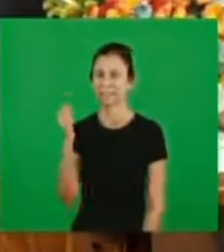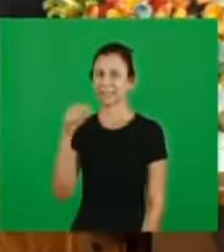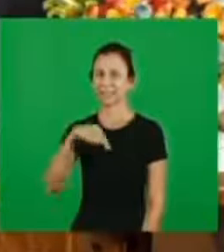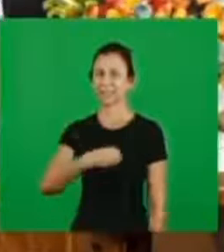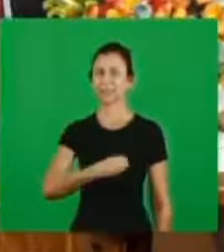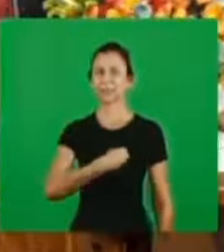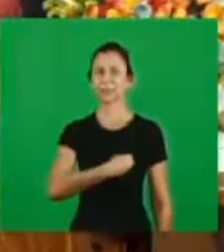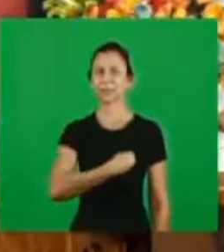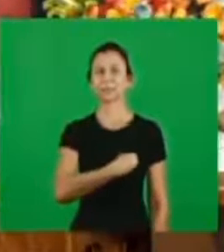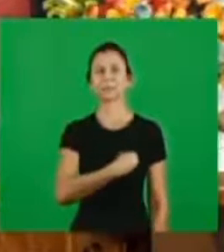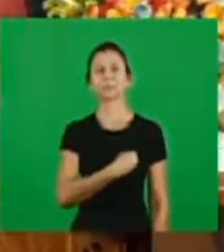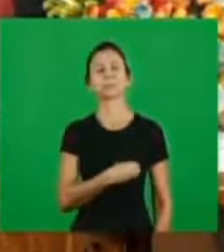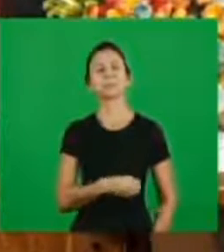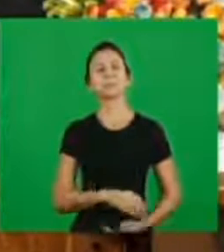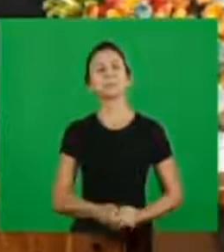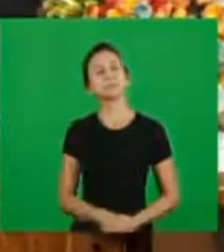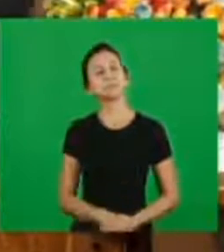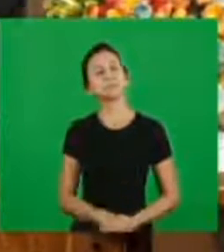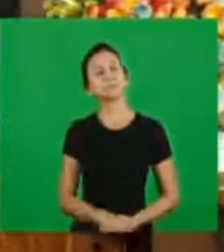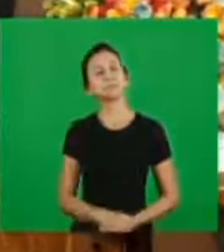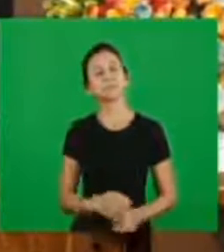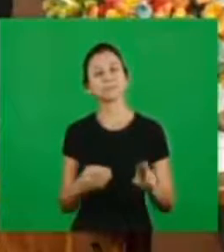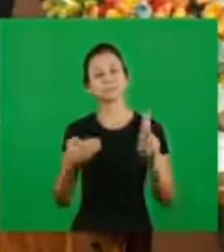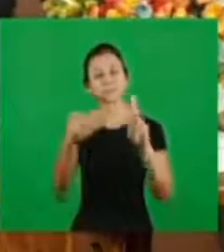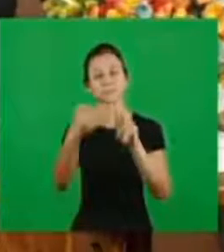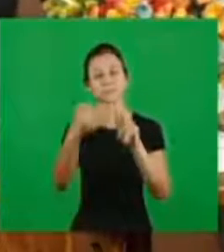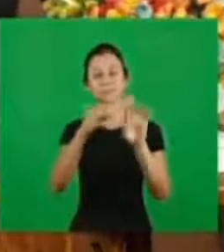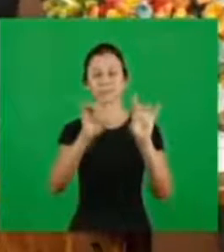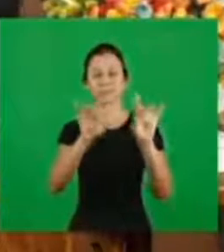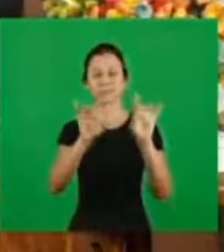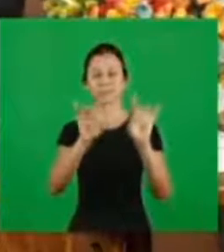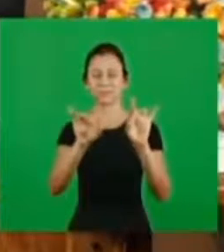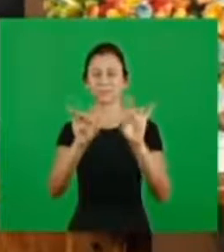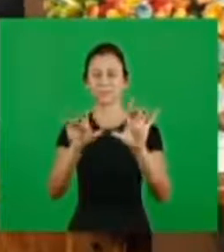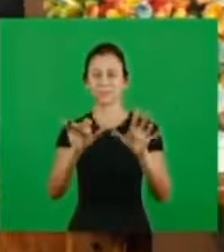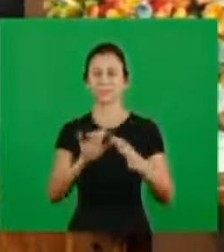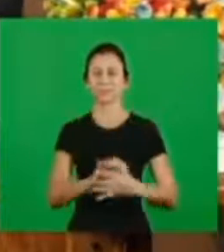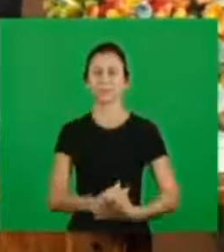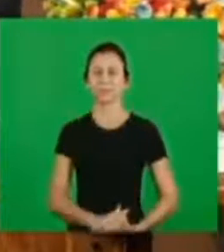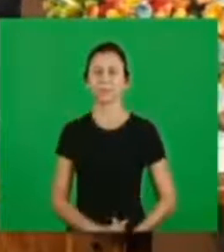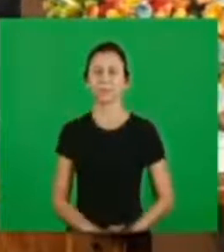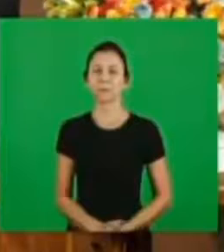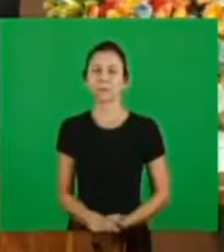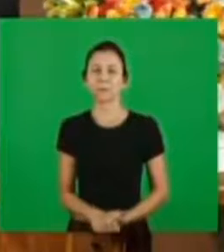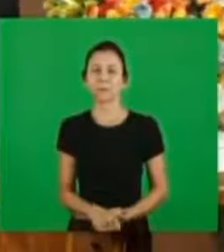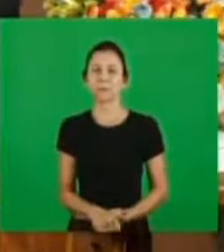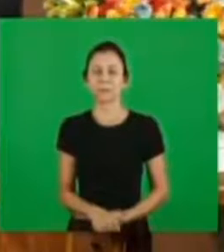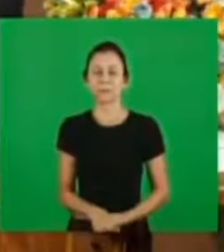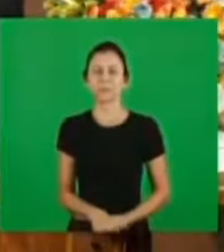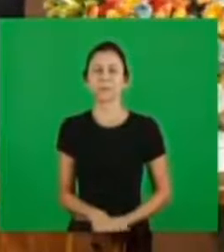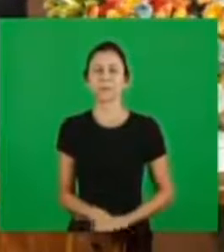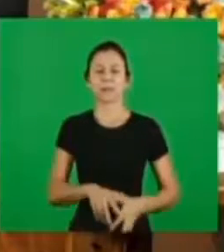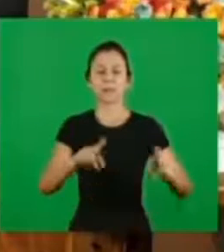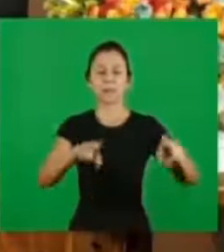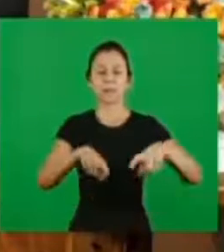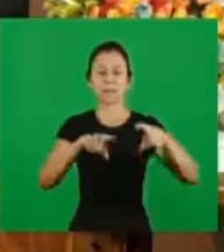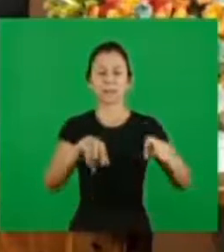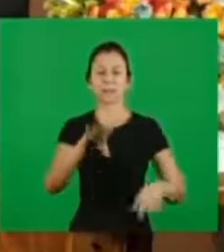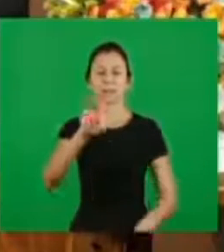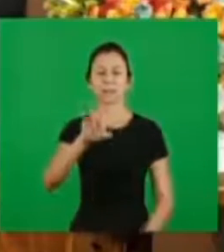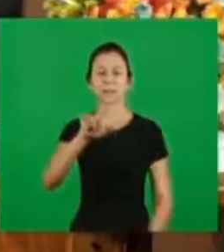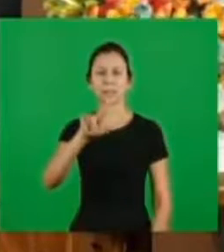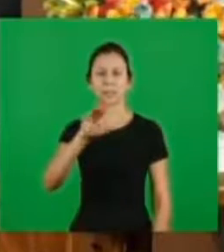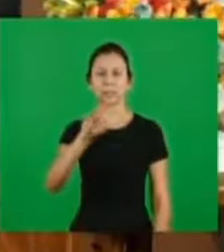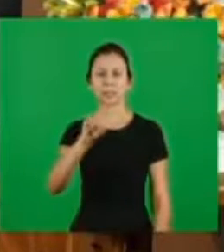well for baptism, and Sister Sarah, who is here with us. And I want to make a special reference to the farm